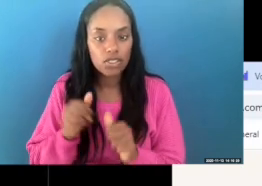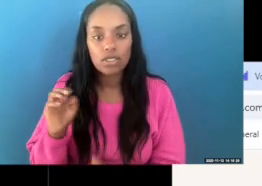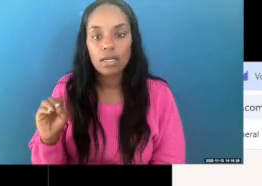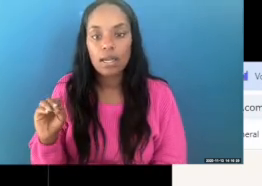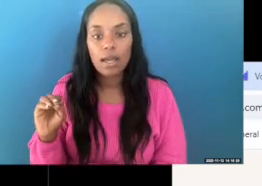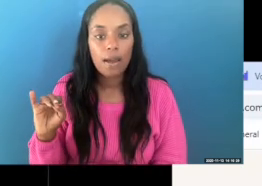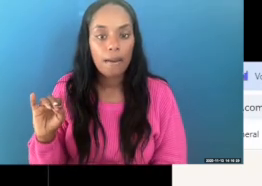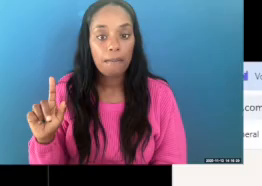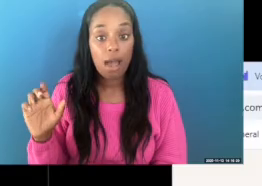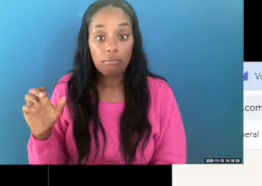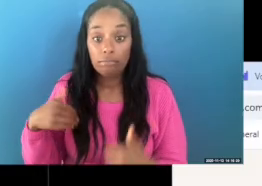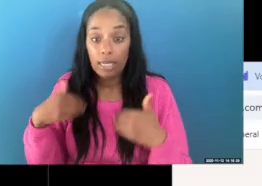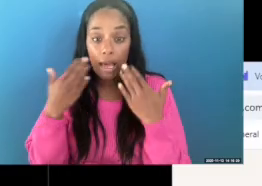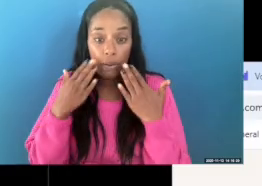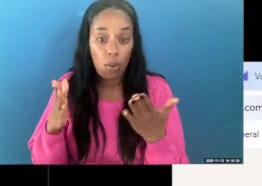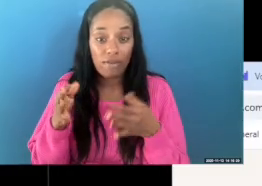fleets.